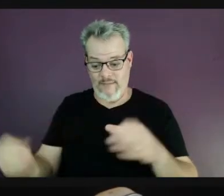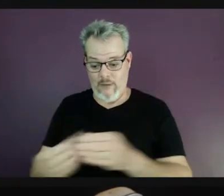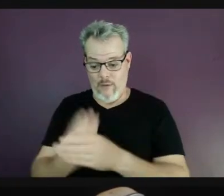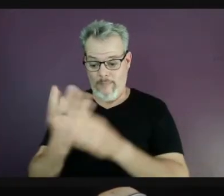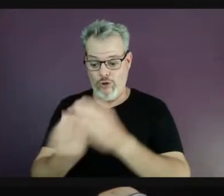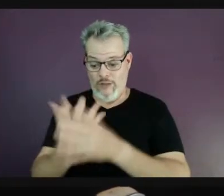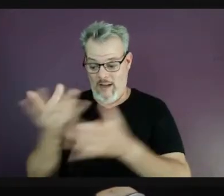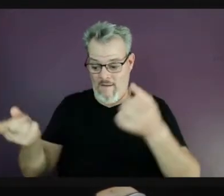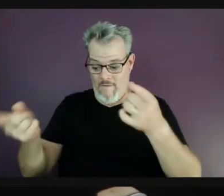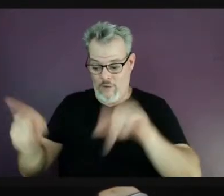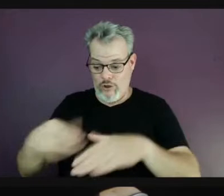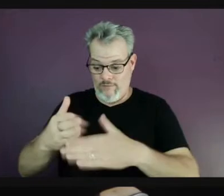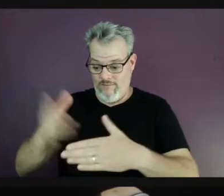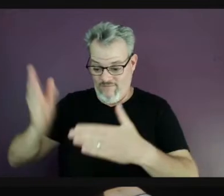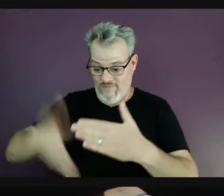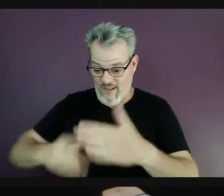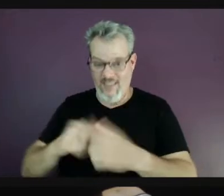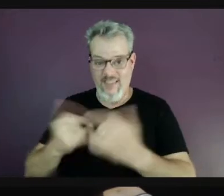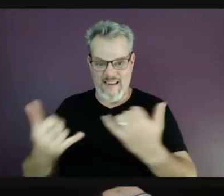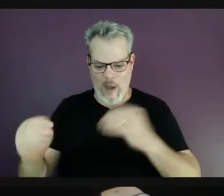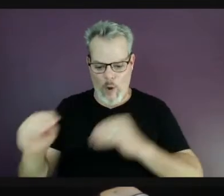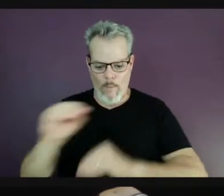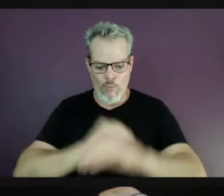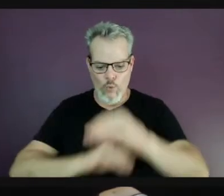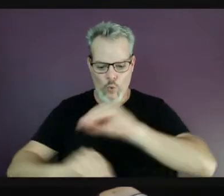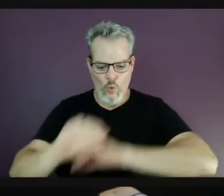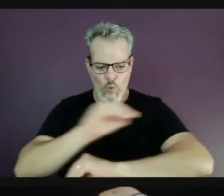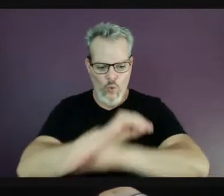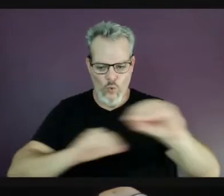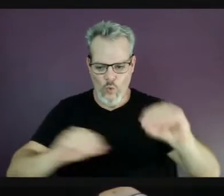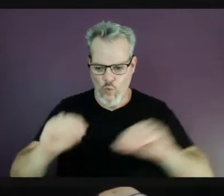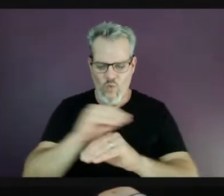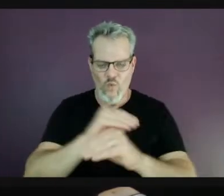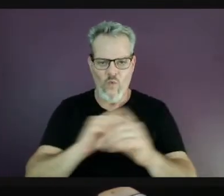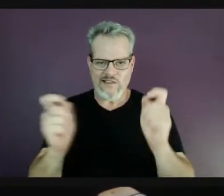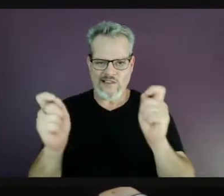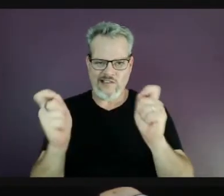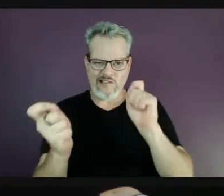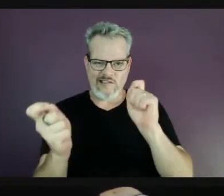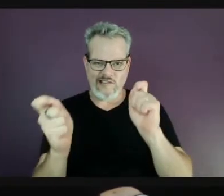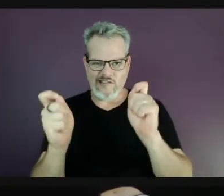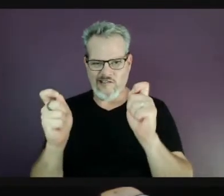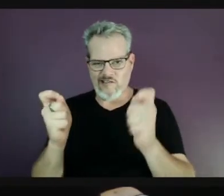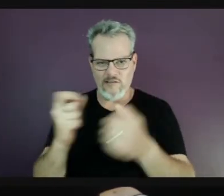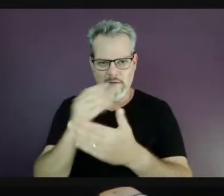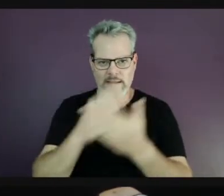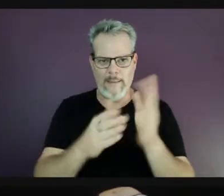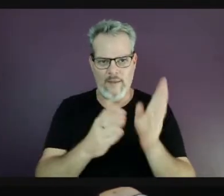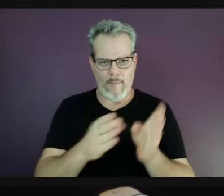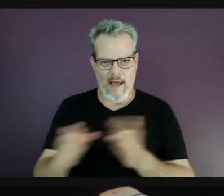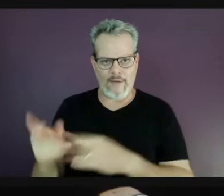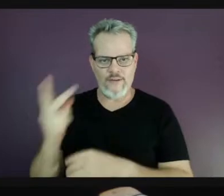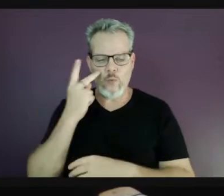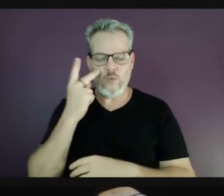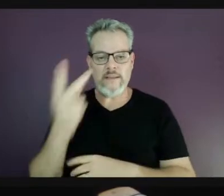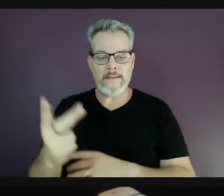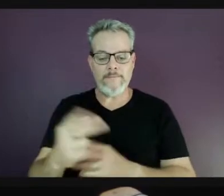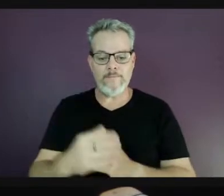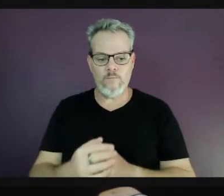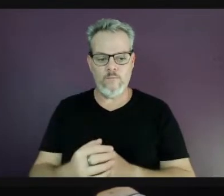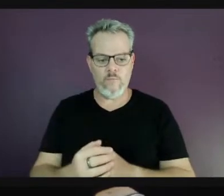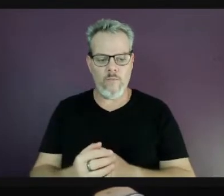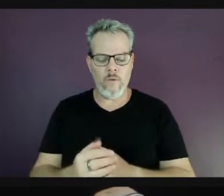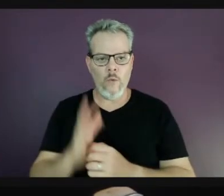moving things around and creating some slight variations in the patterns we've seen. So we'll dig into that in our full